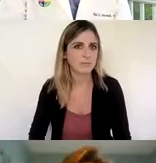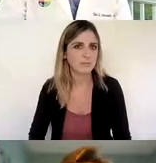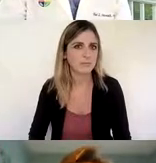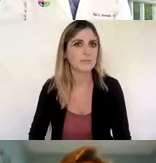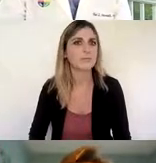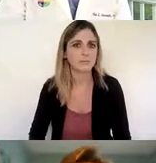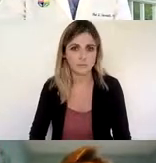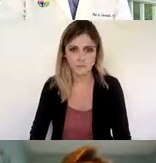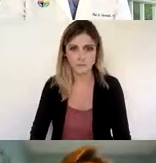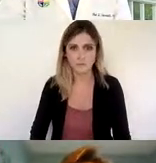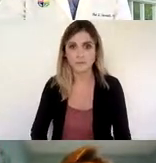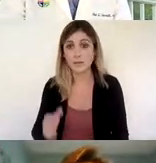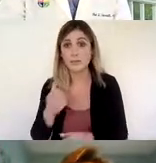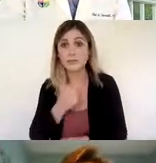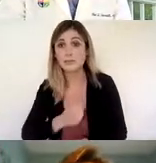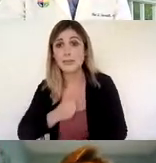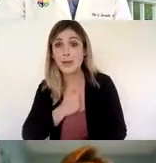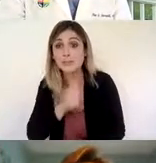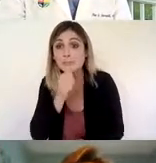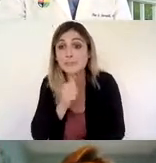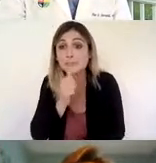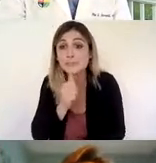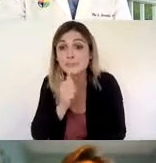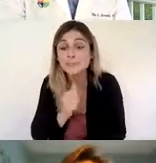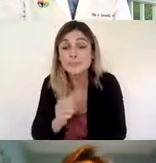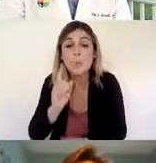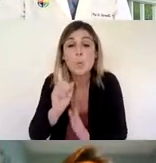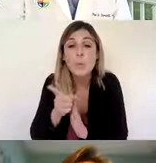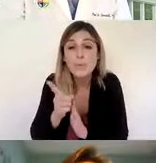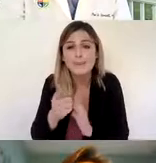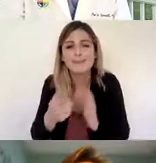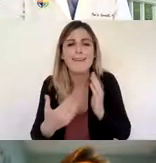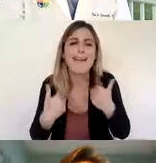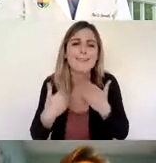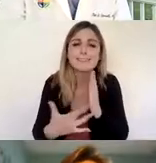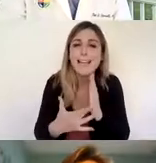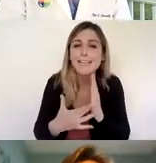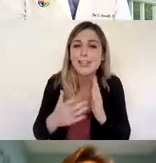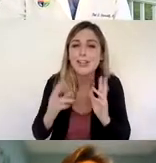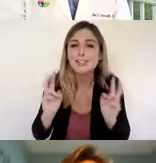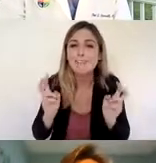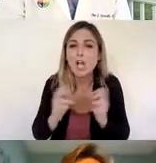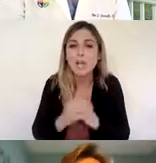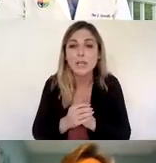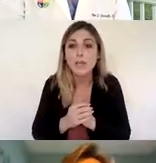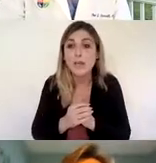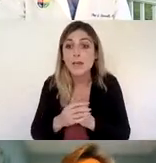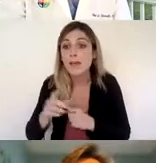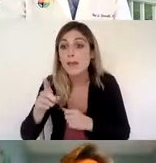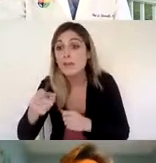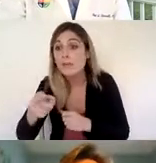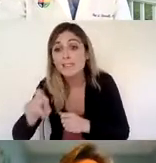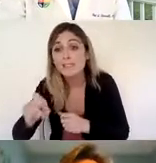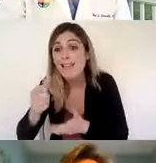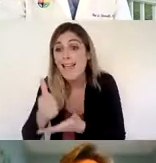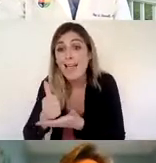So everybody, please stand by. We're temporarily experiencing technical difficulty. I think you need help from your cat right now. Virginia, are you trying